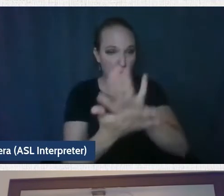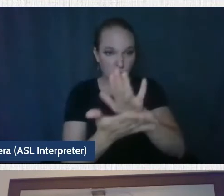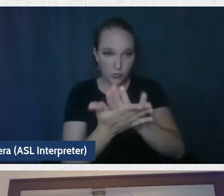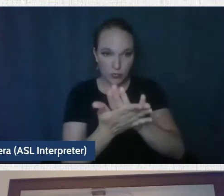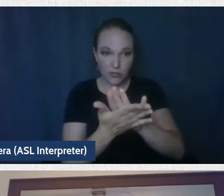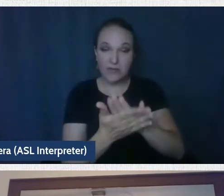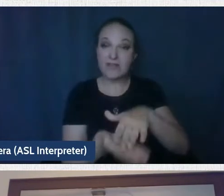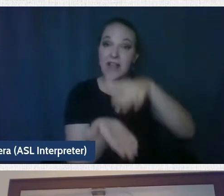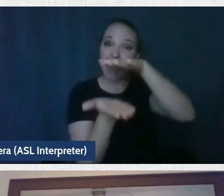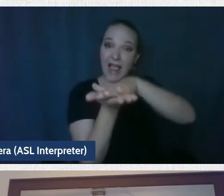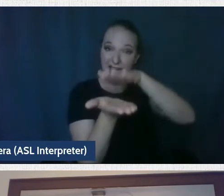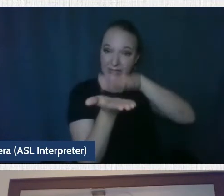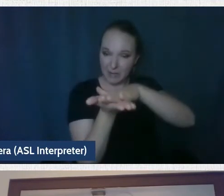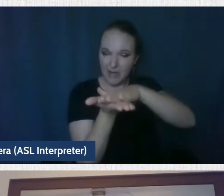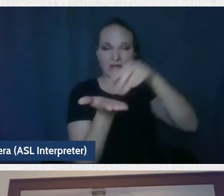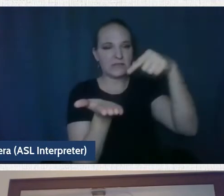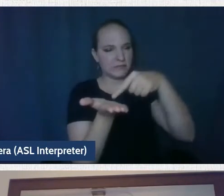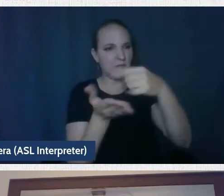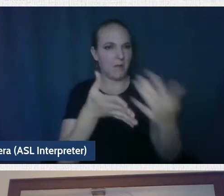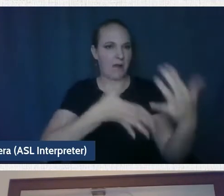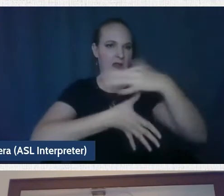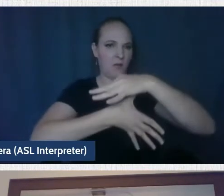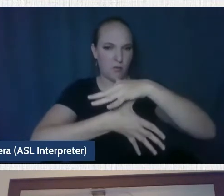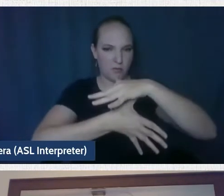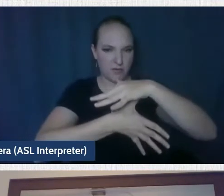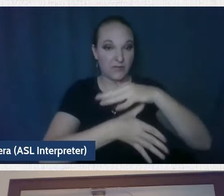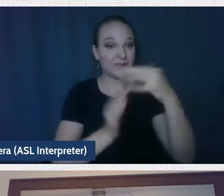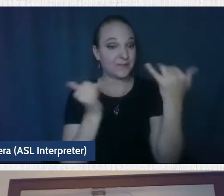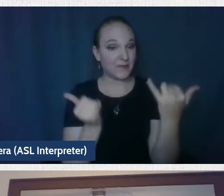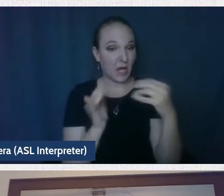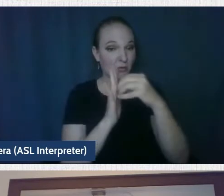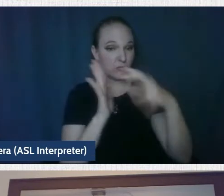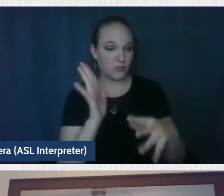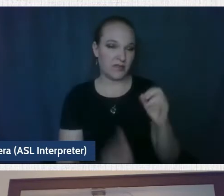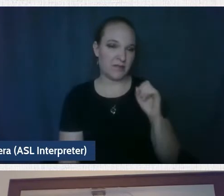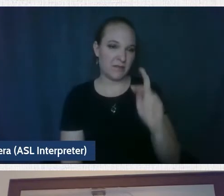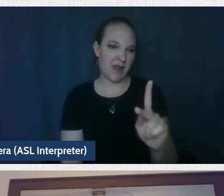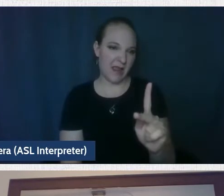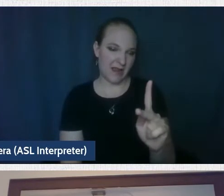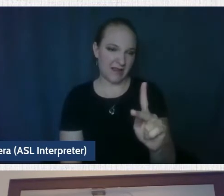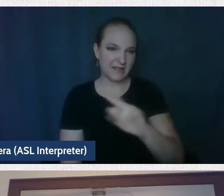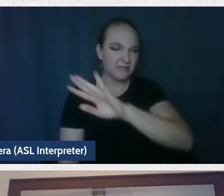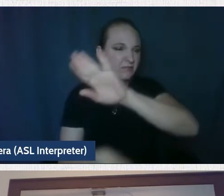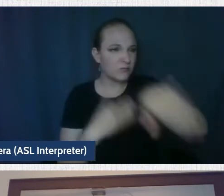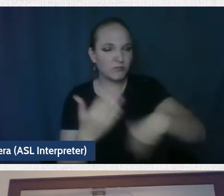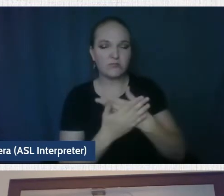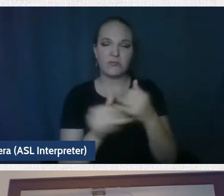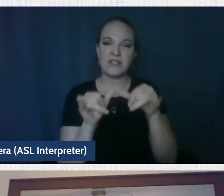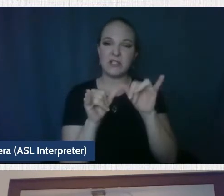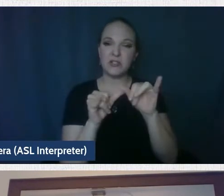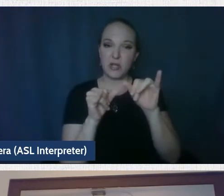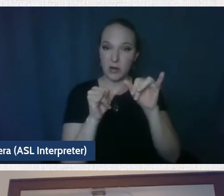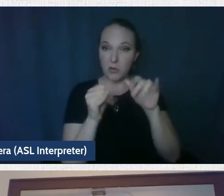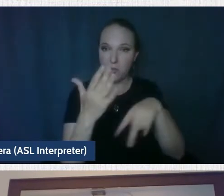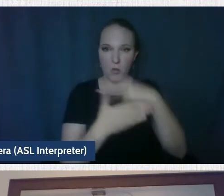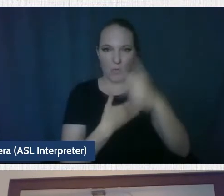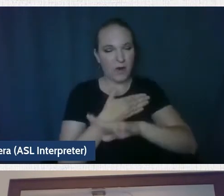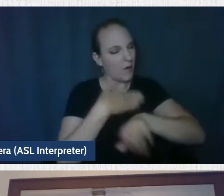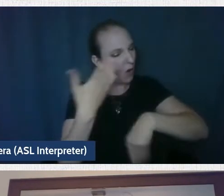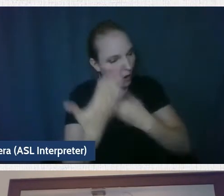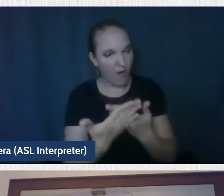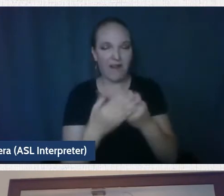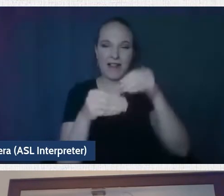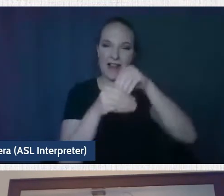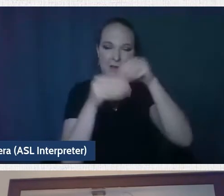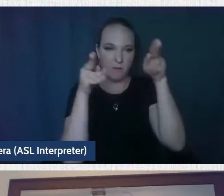as a priority. So the students are back. The entire engineering program is in person, but it looks a little